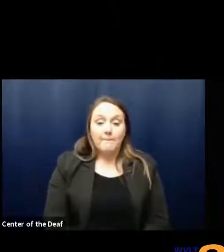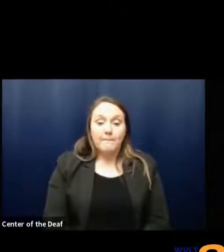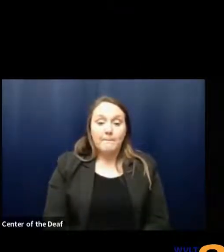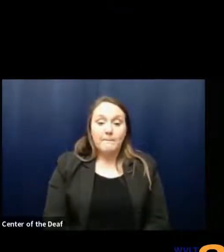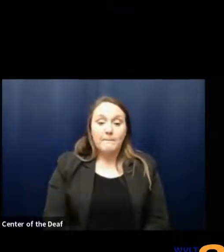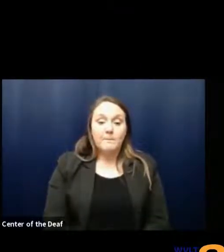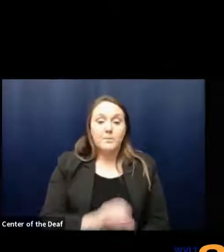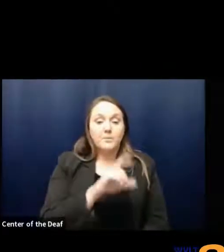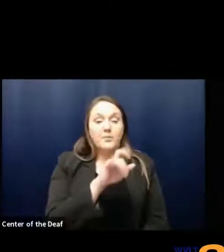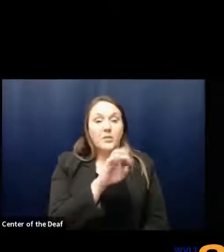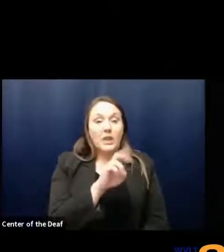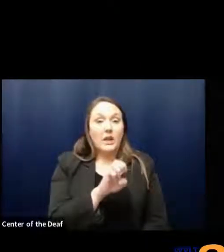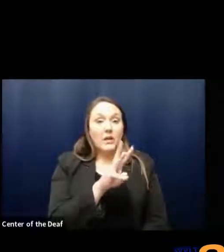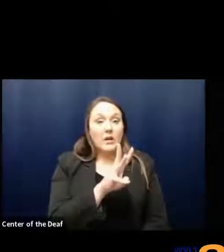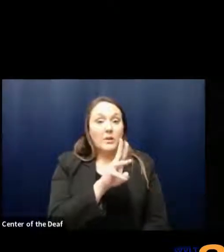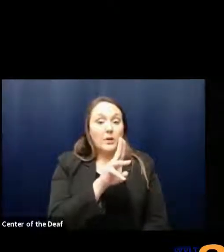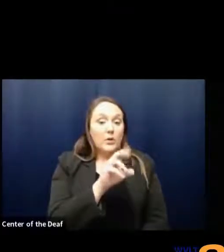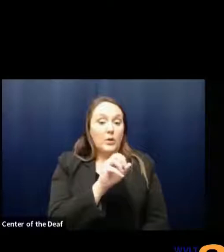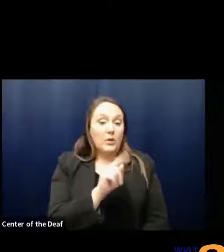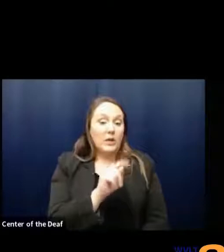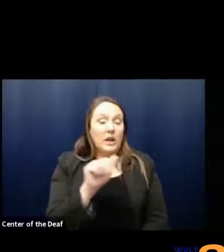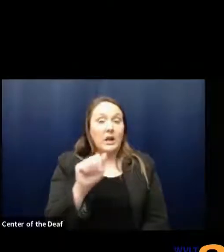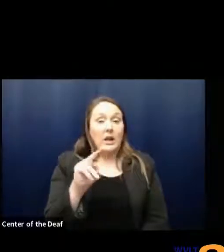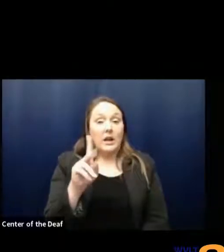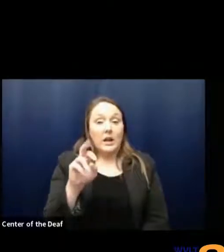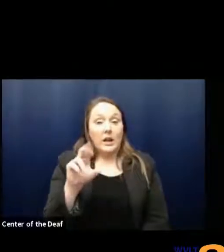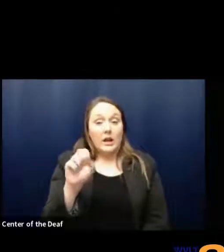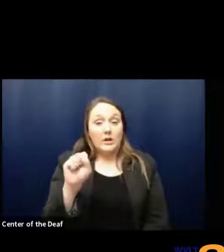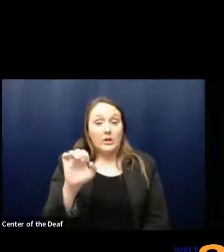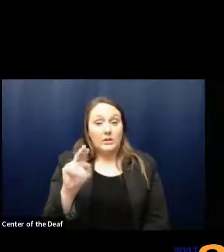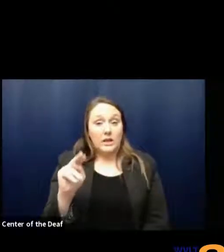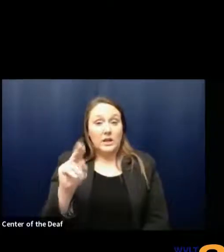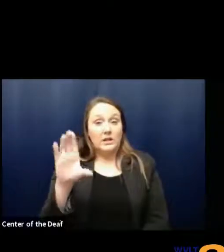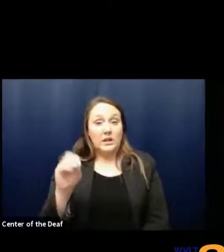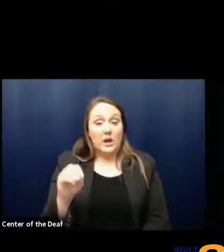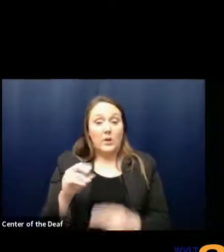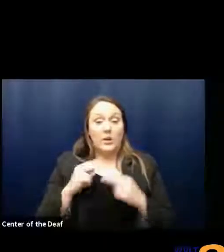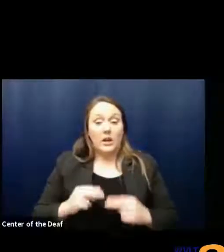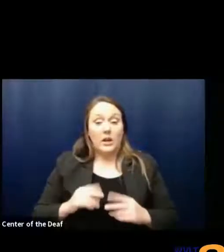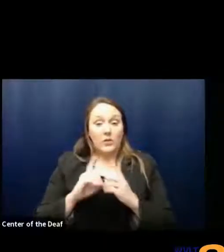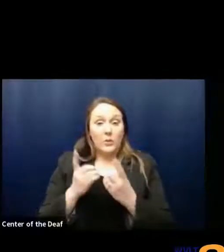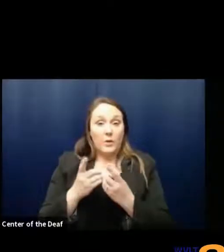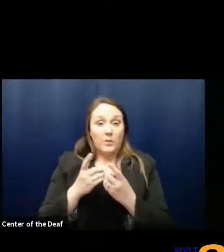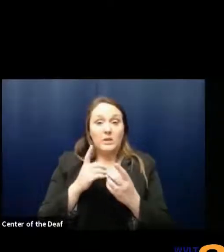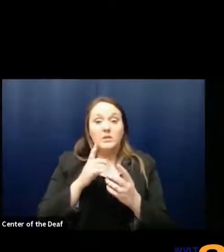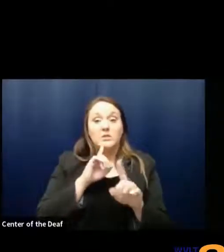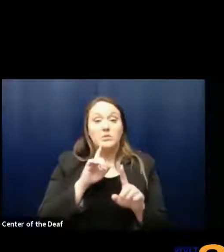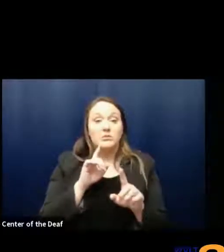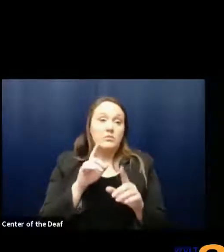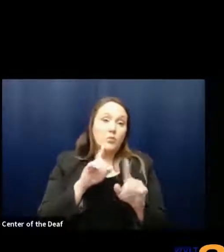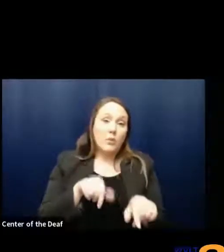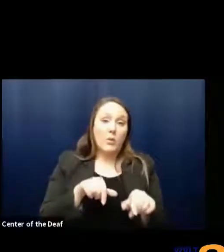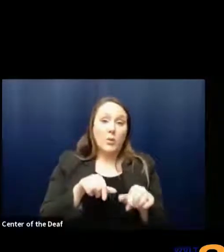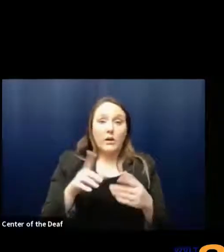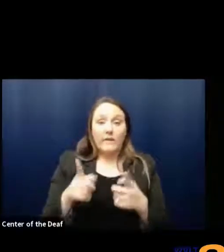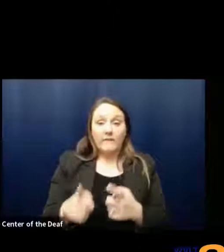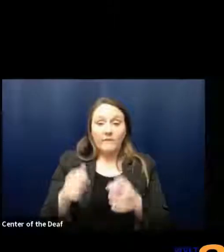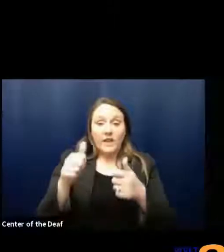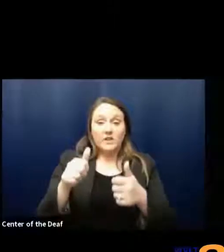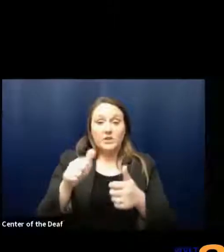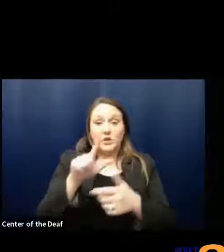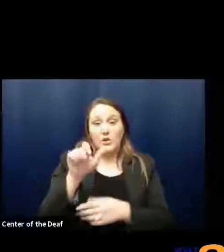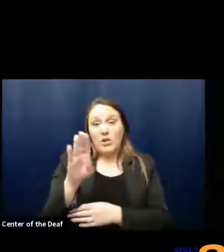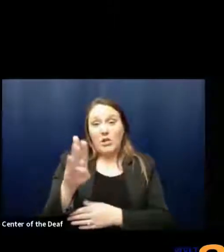From Claire with WUOT, Anderson County Health Department is reporting much faster testing turnaround times. Why is there a large